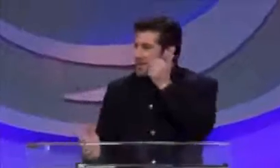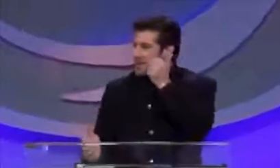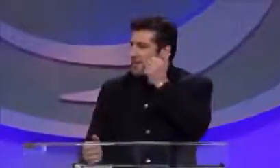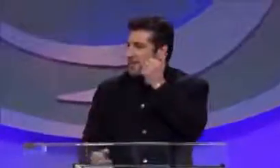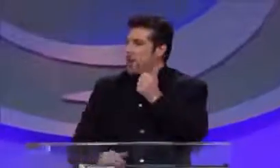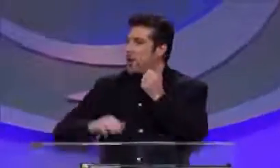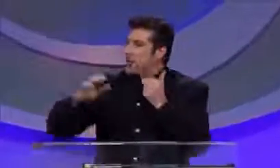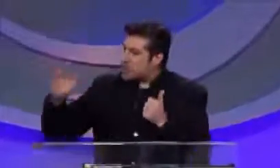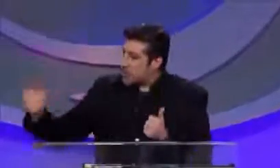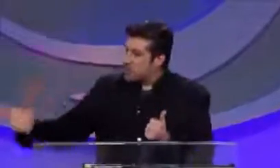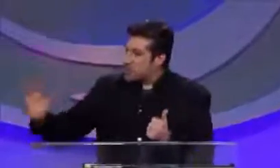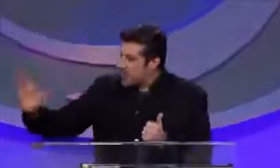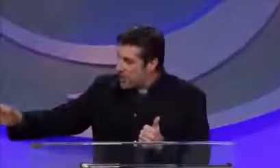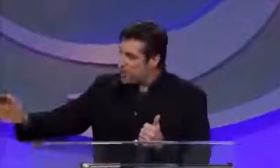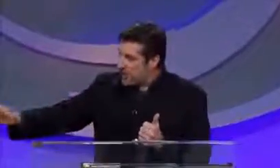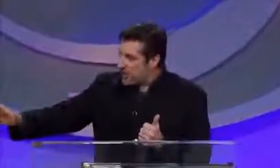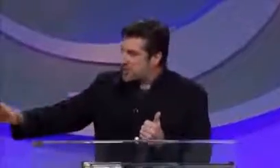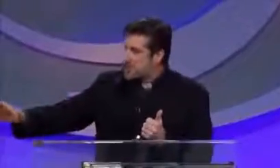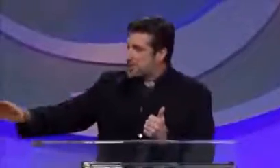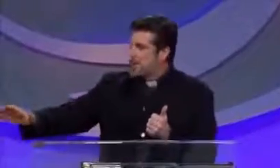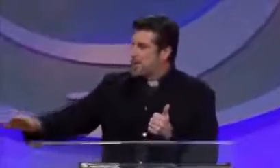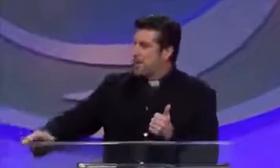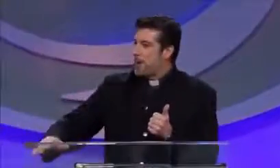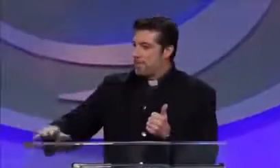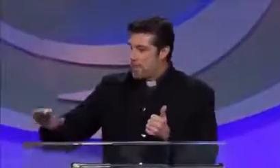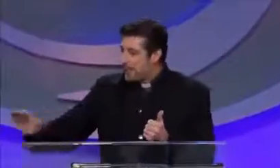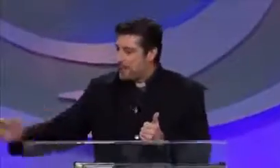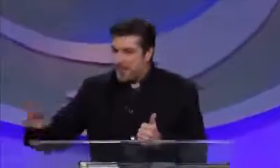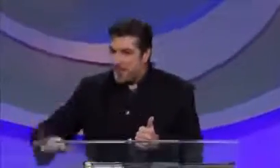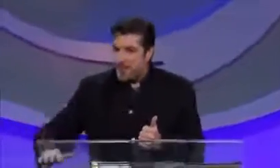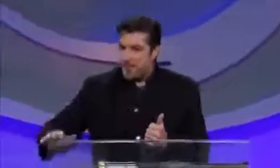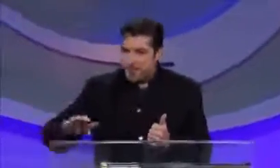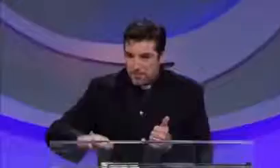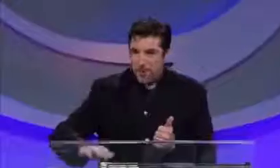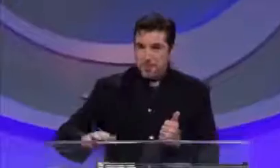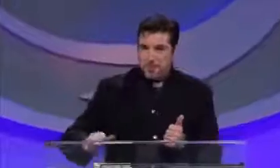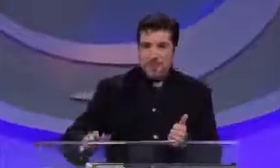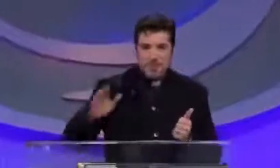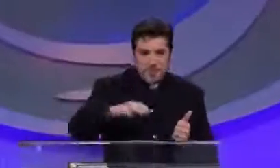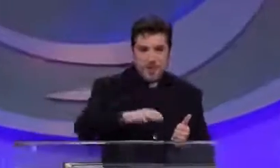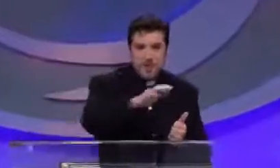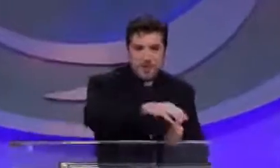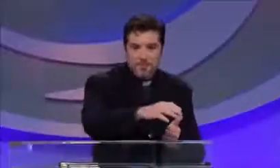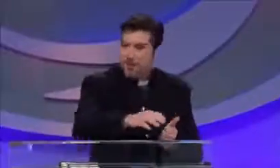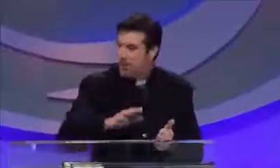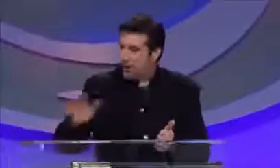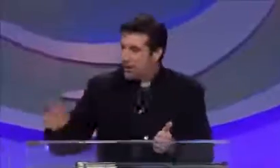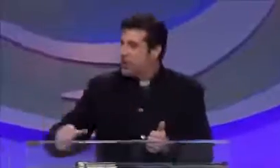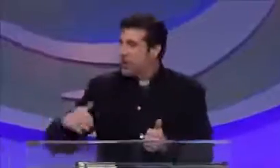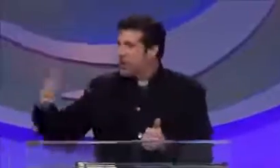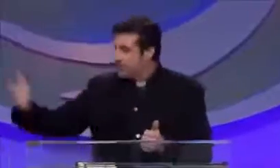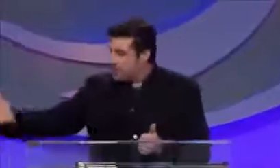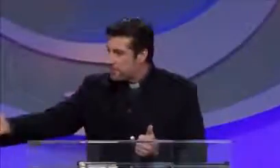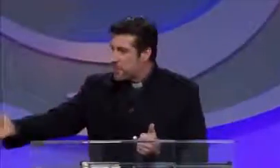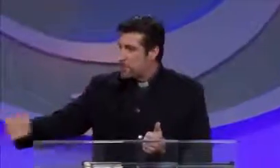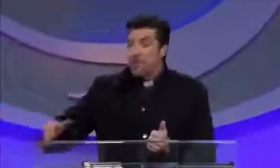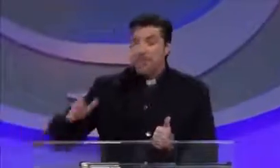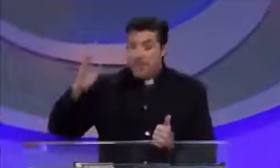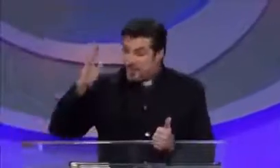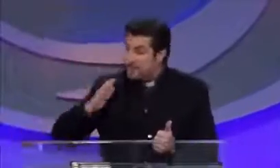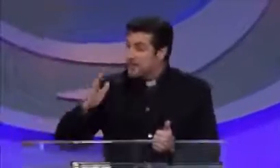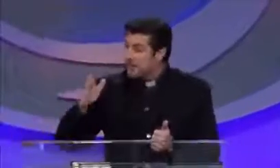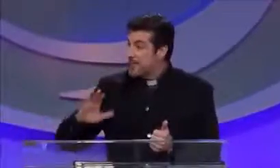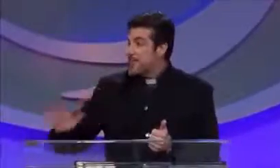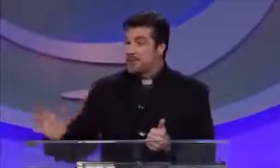blessed. Because all these stories you've heard about Francis, about picking his friends up in his Popemobile and taking them and all that, going out to visit